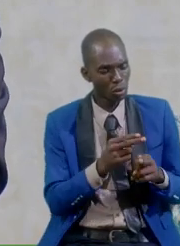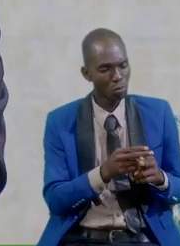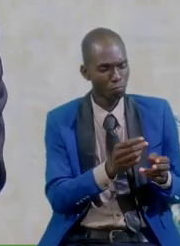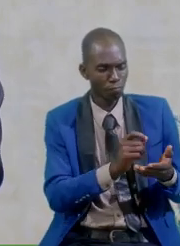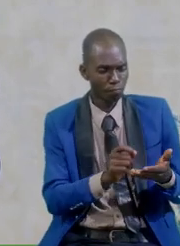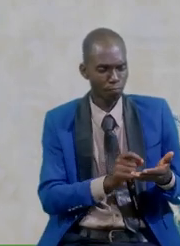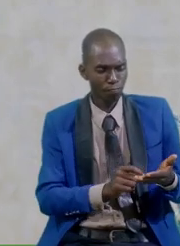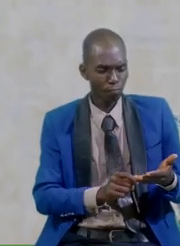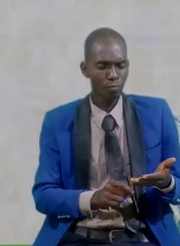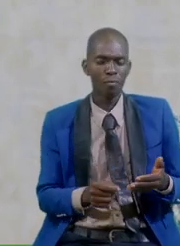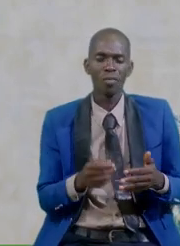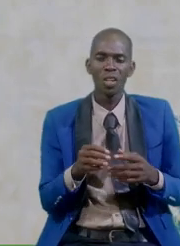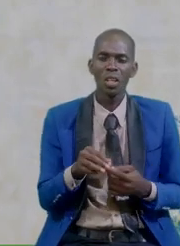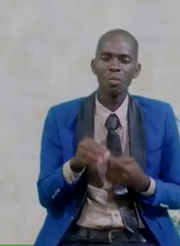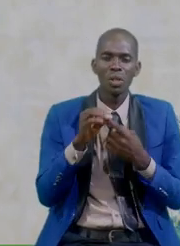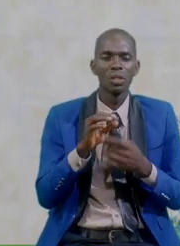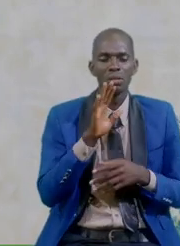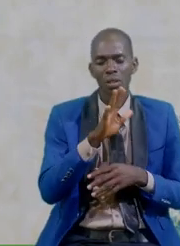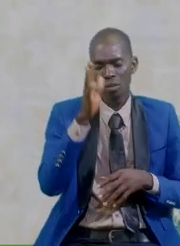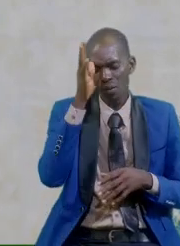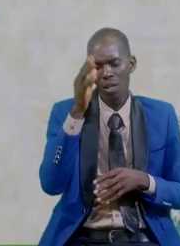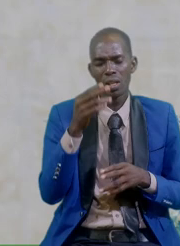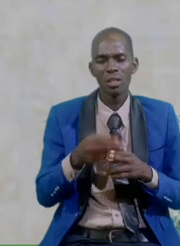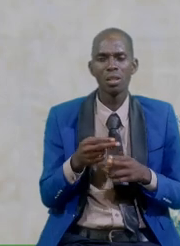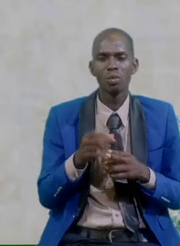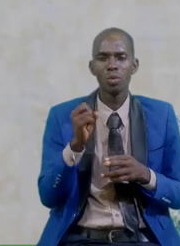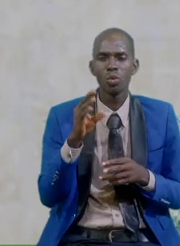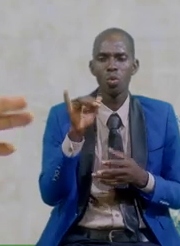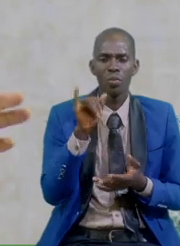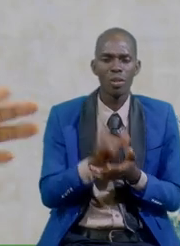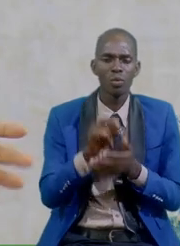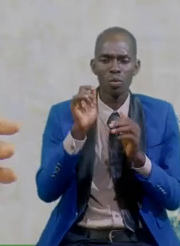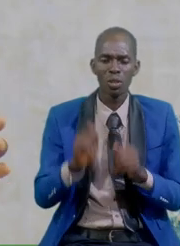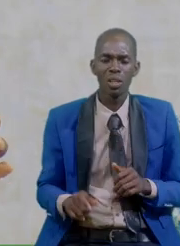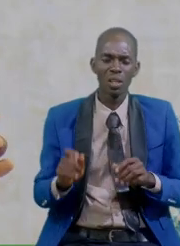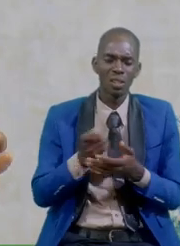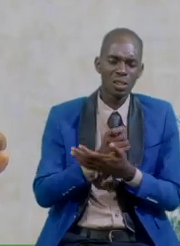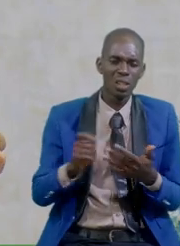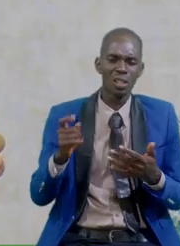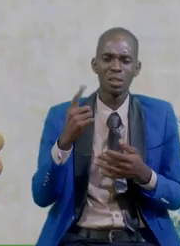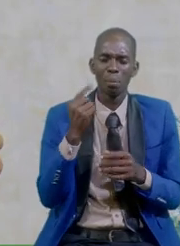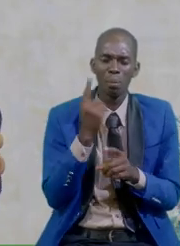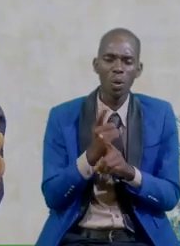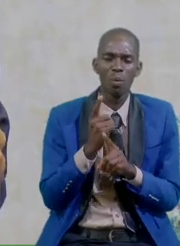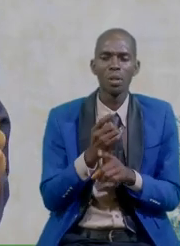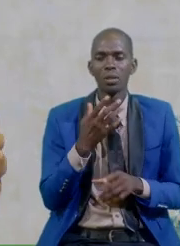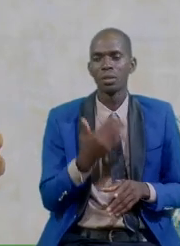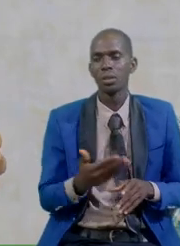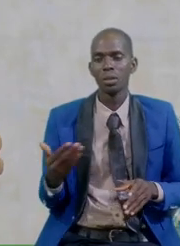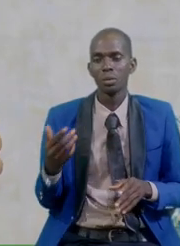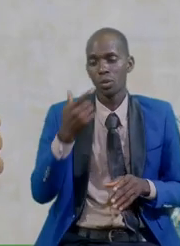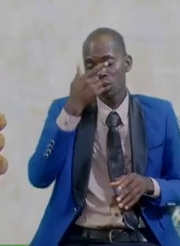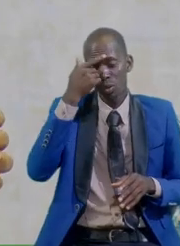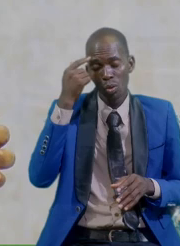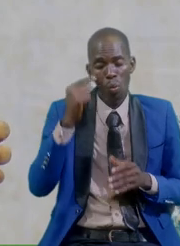especially their surname, so that you write the correct thing to assist us. Because once you write